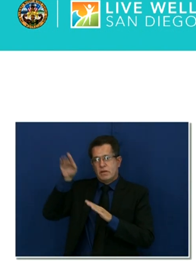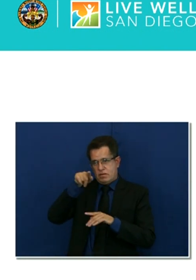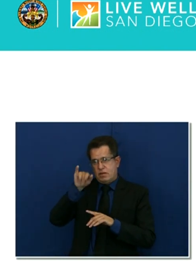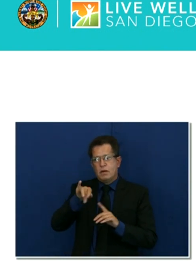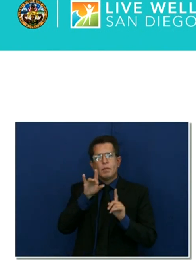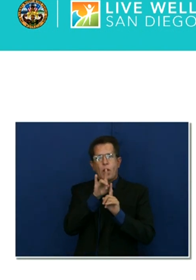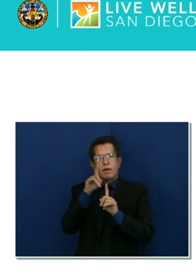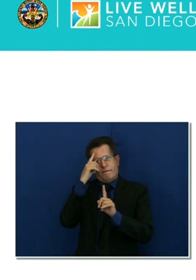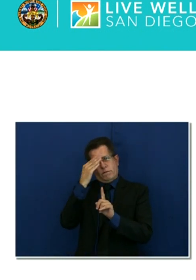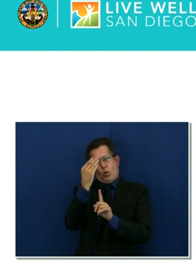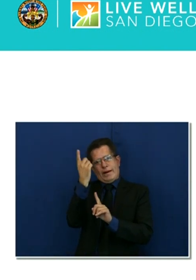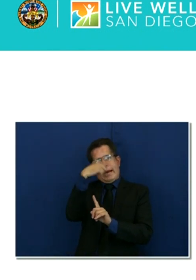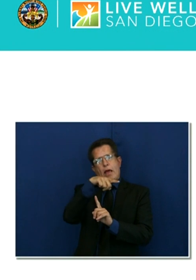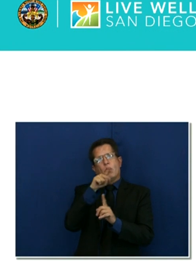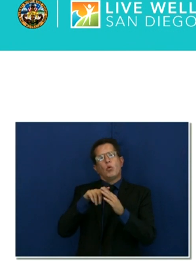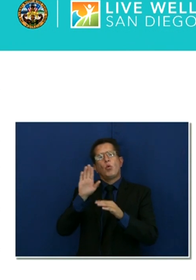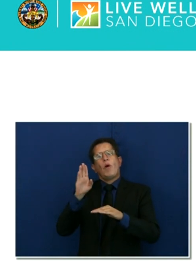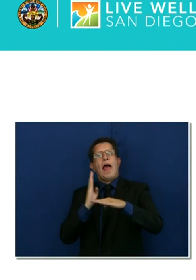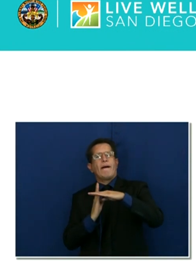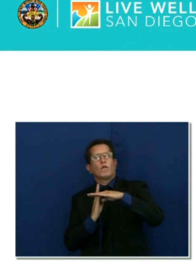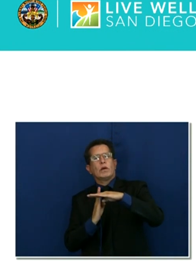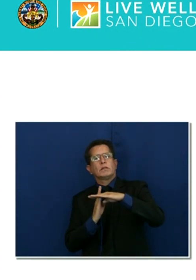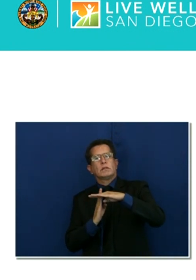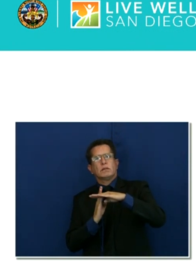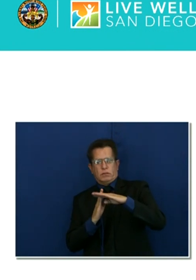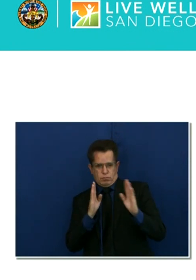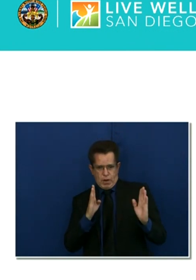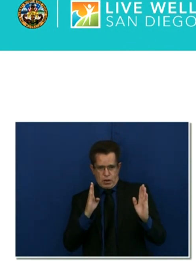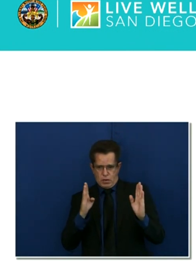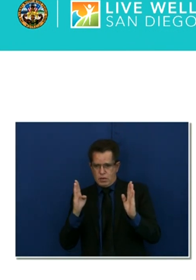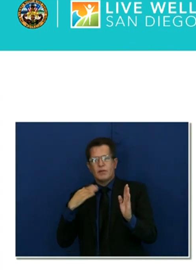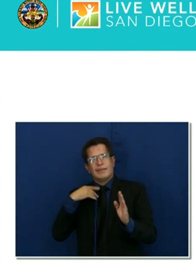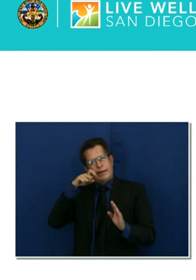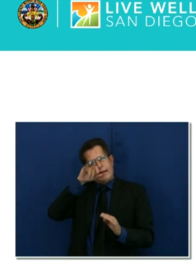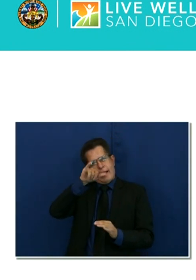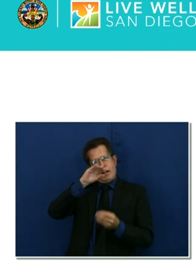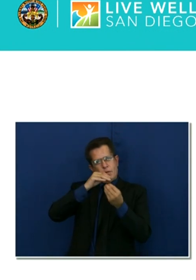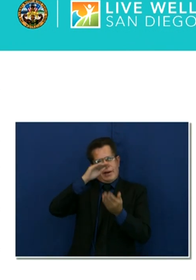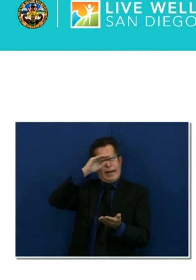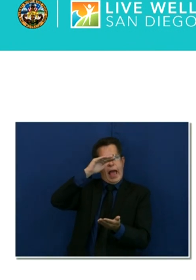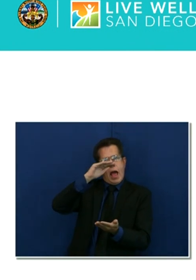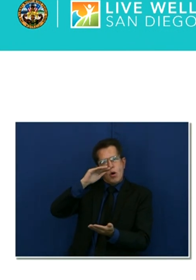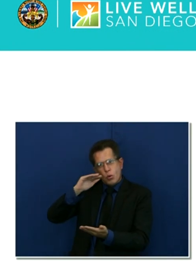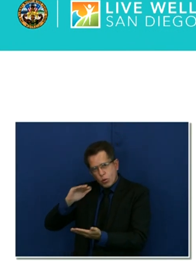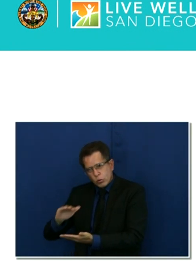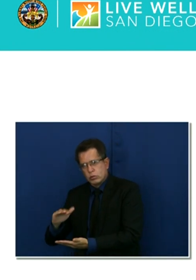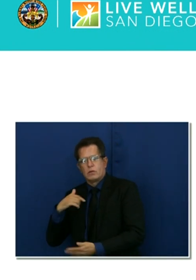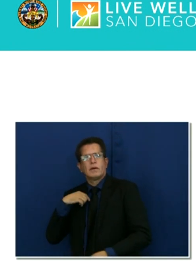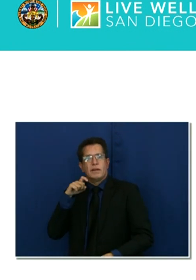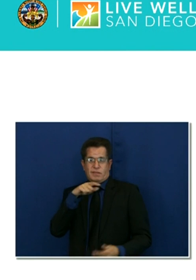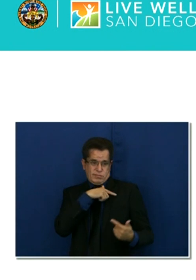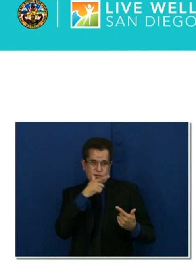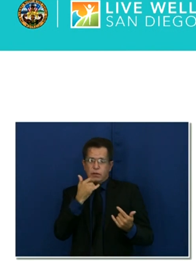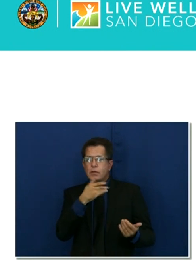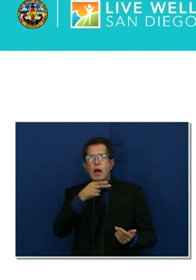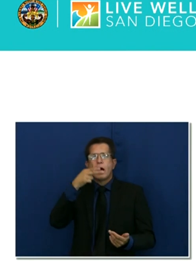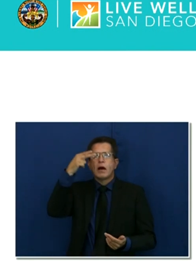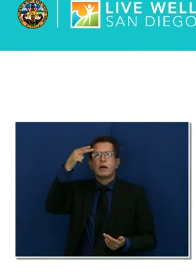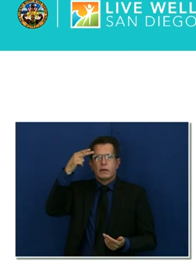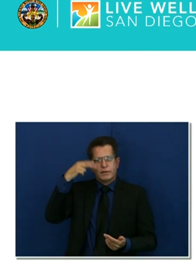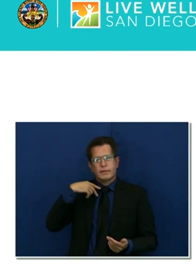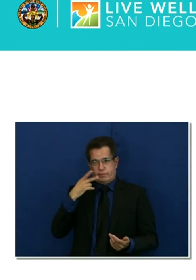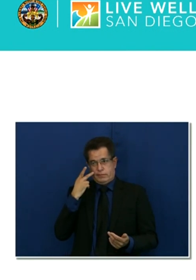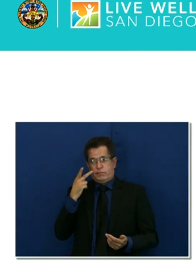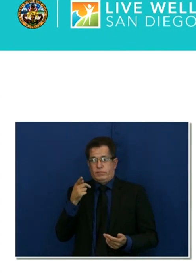on a 14-day period. That is a number we would like to see coming down. We had seen it come down previously. And again, we're seeing